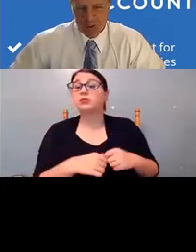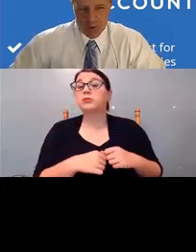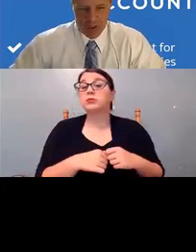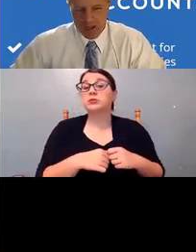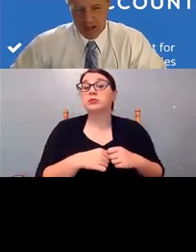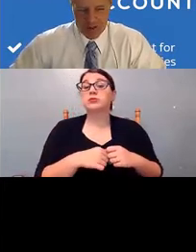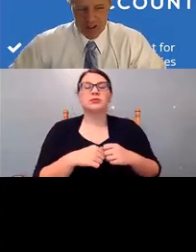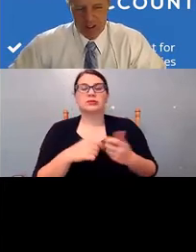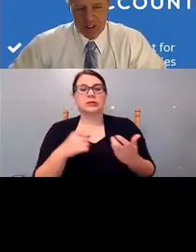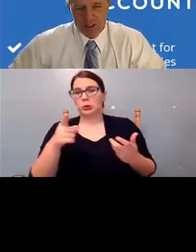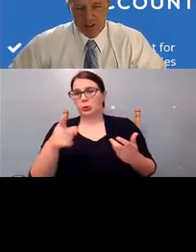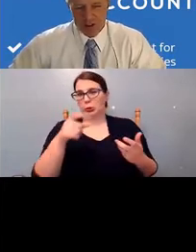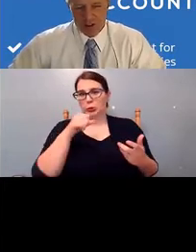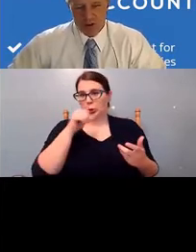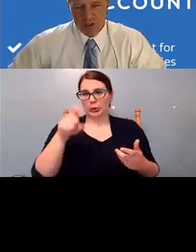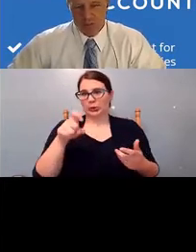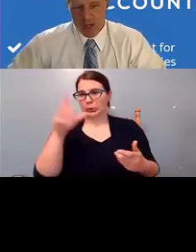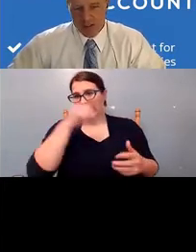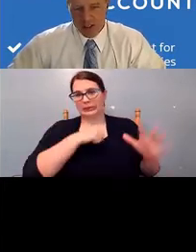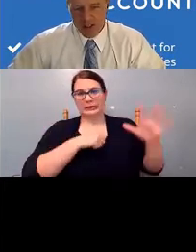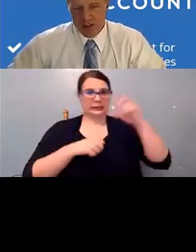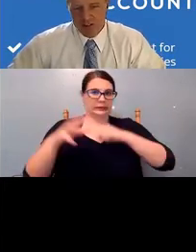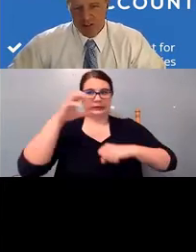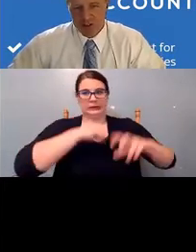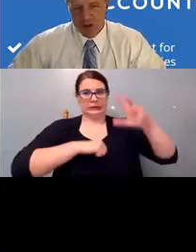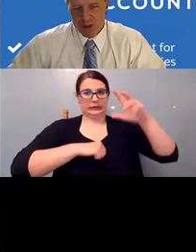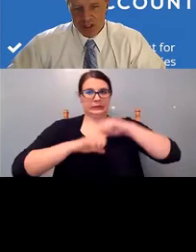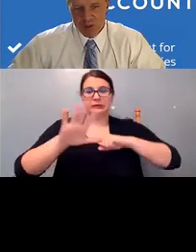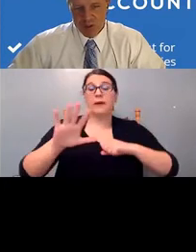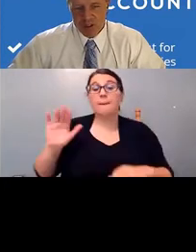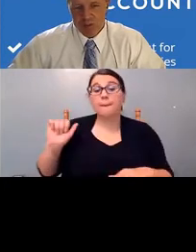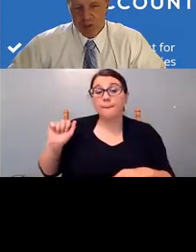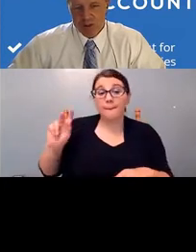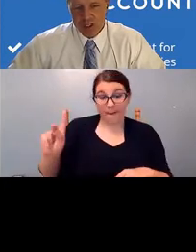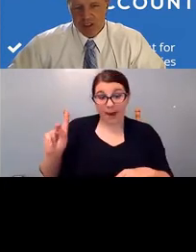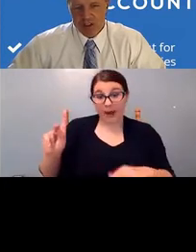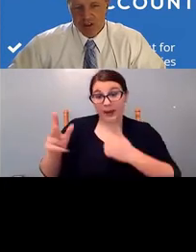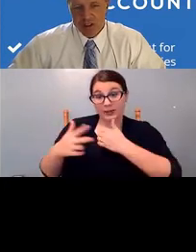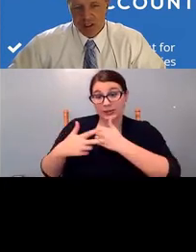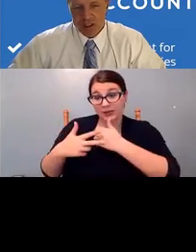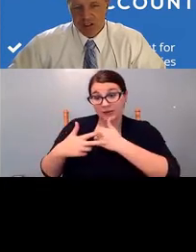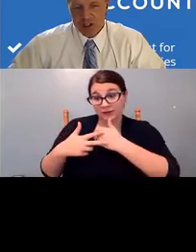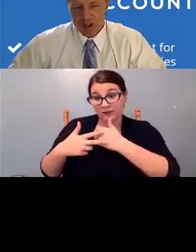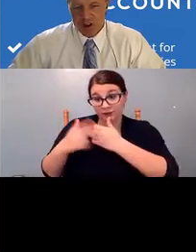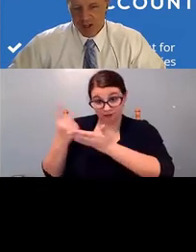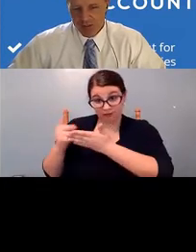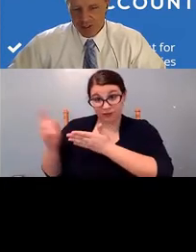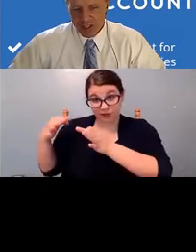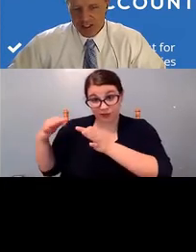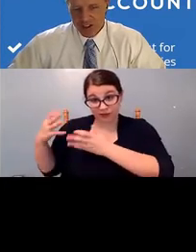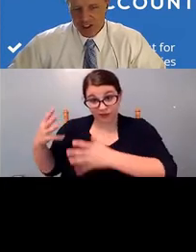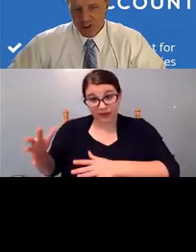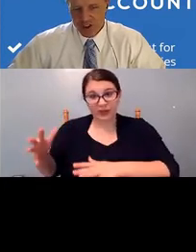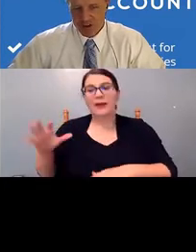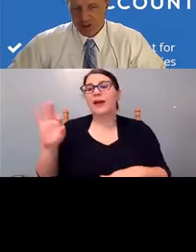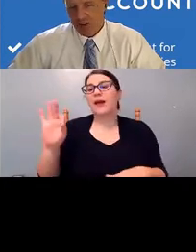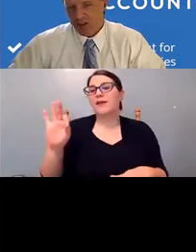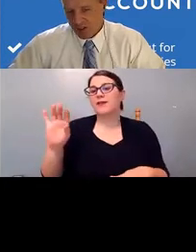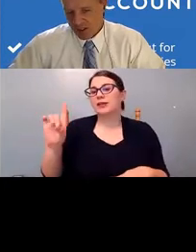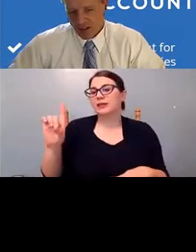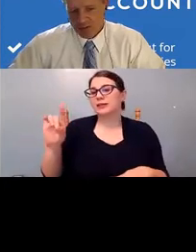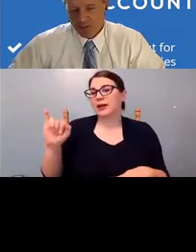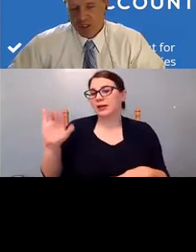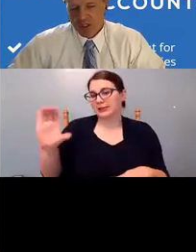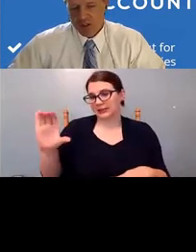the guesswork out of it. So the bank safe, as described last week on the presentation, is our FDIC insured